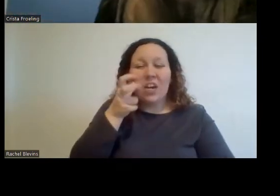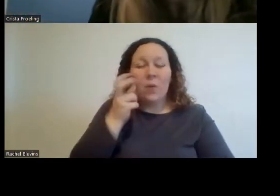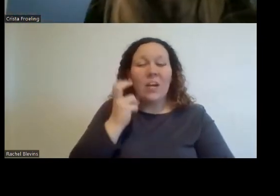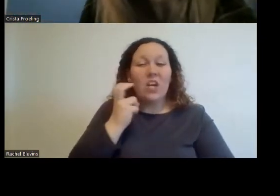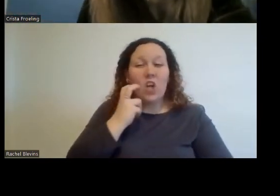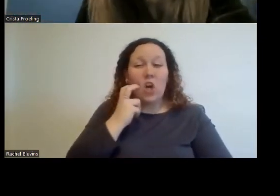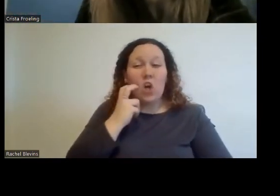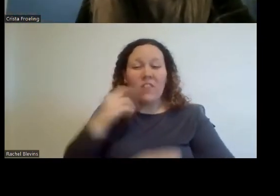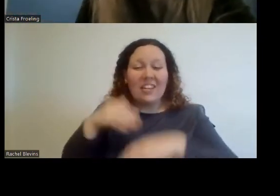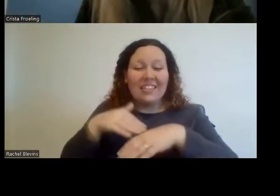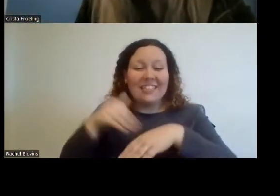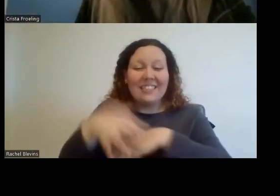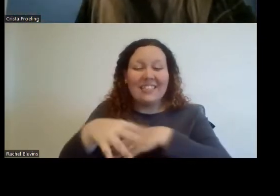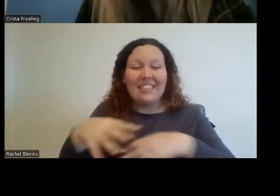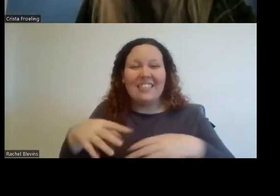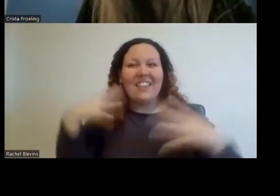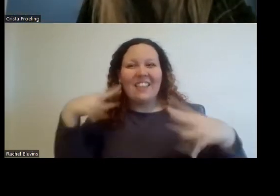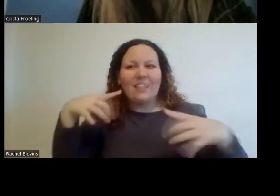to the brain.